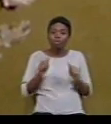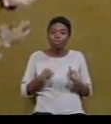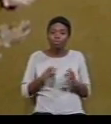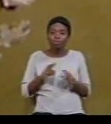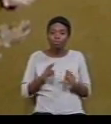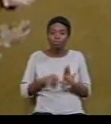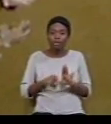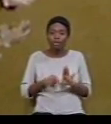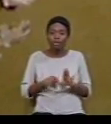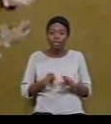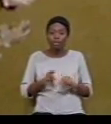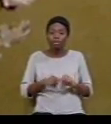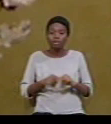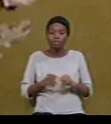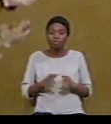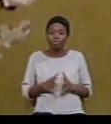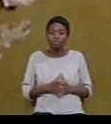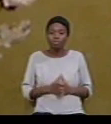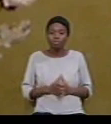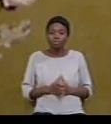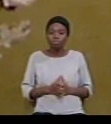down.